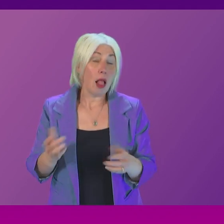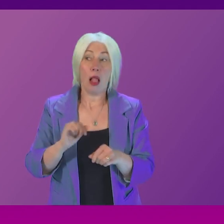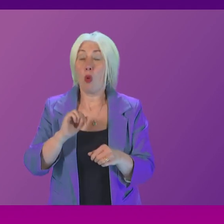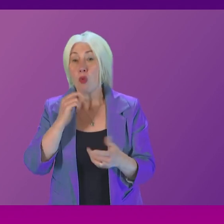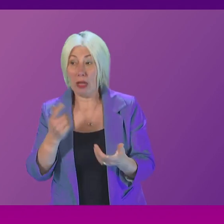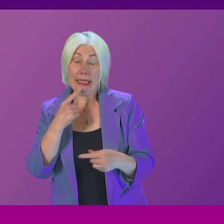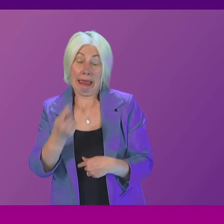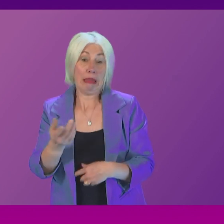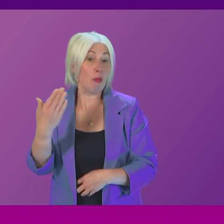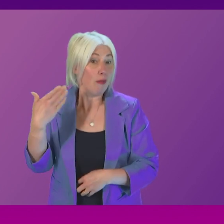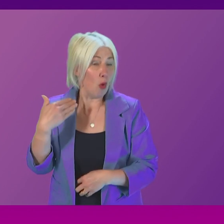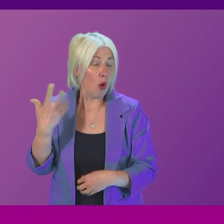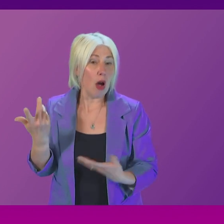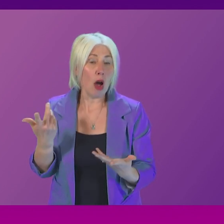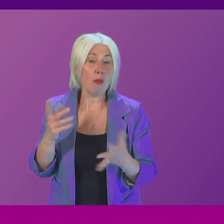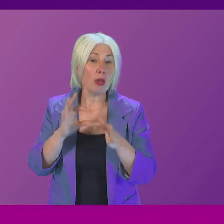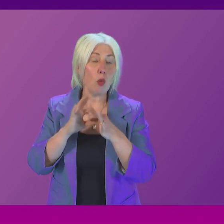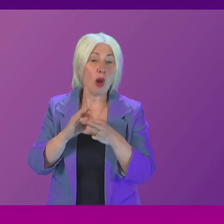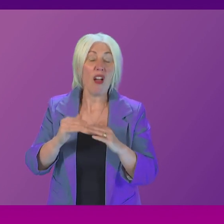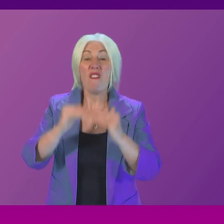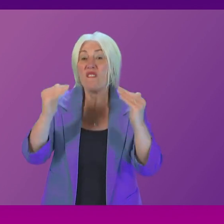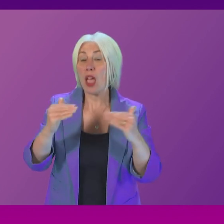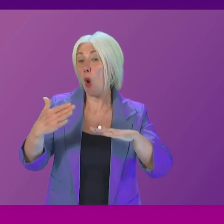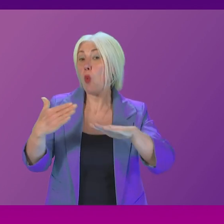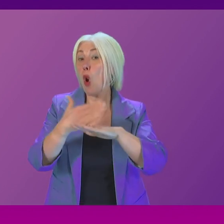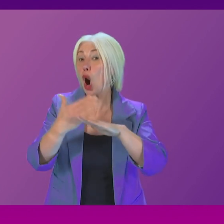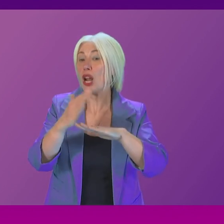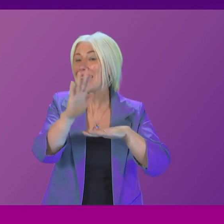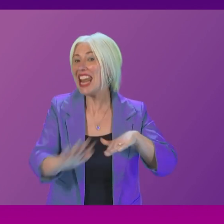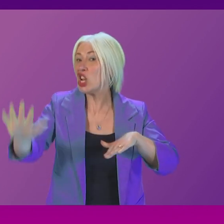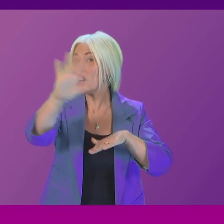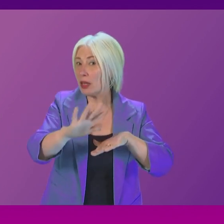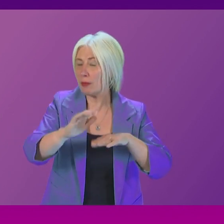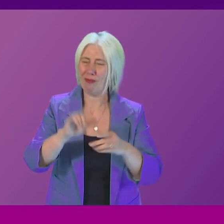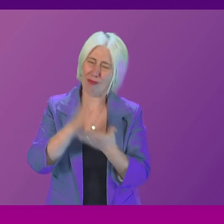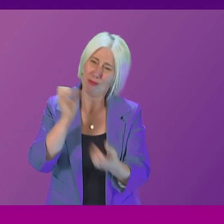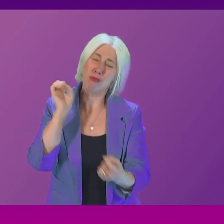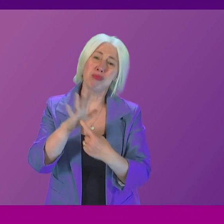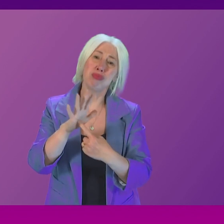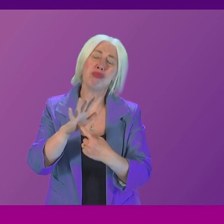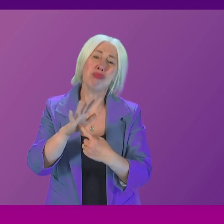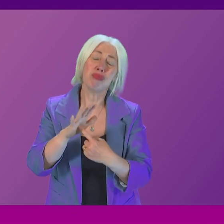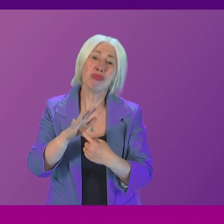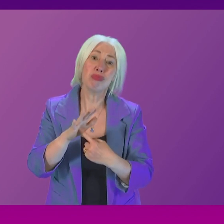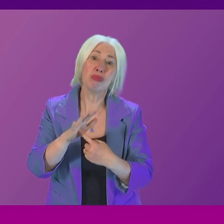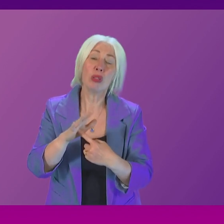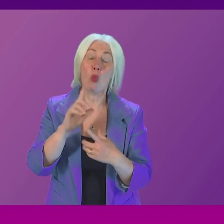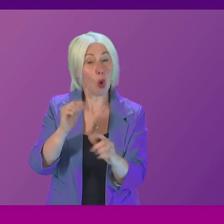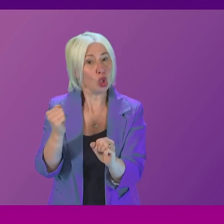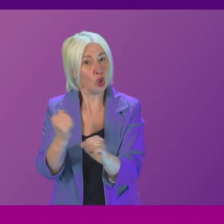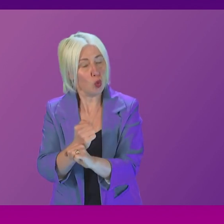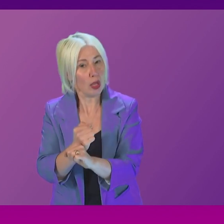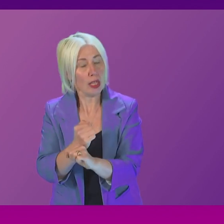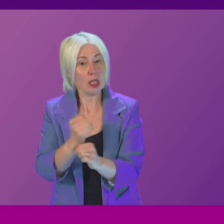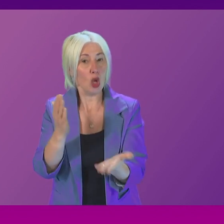I mentioned before the work in relation to the Fair Work Nation. I think that's really crucial work because what it's doing is, of